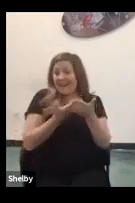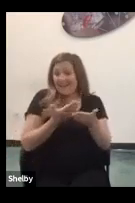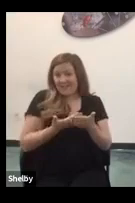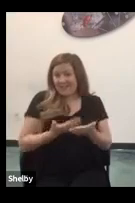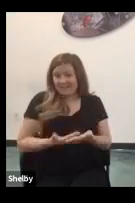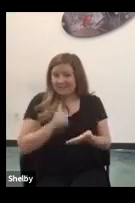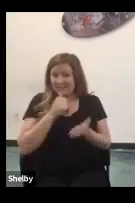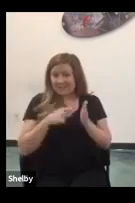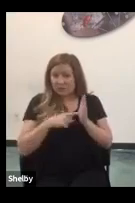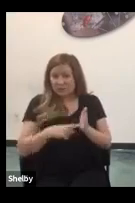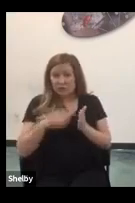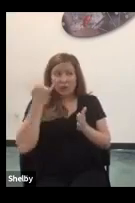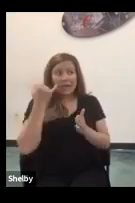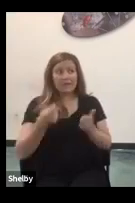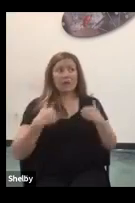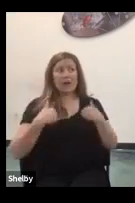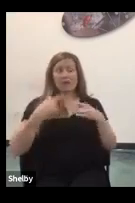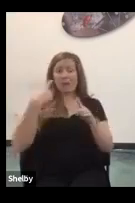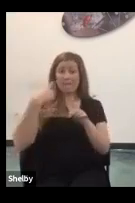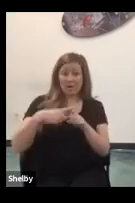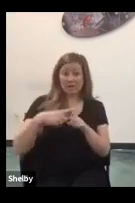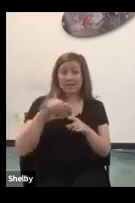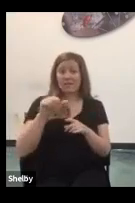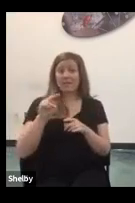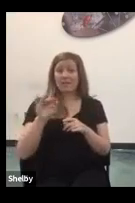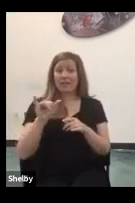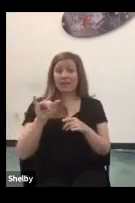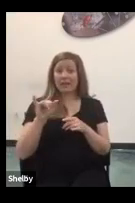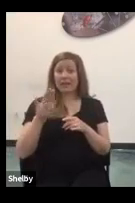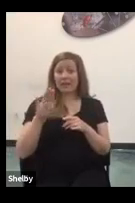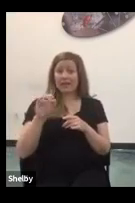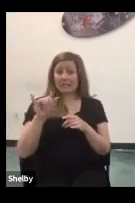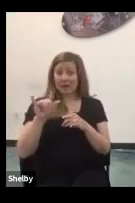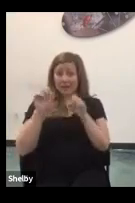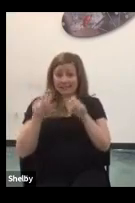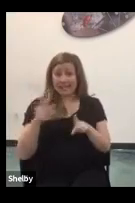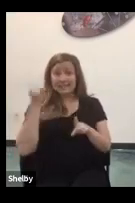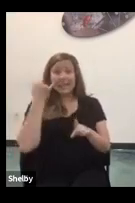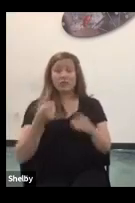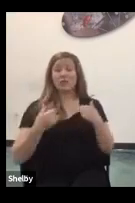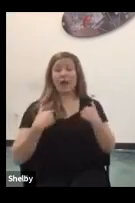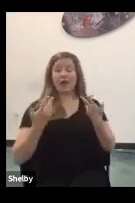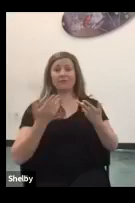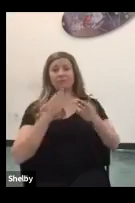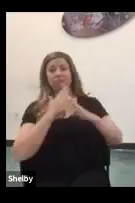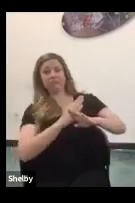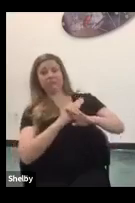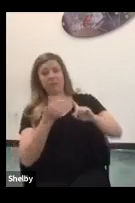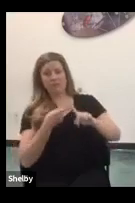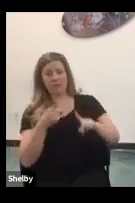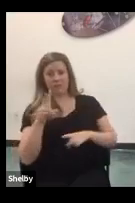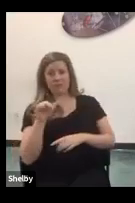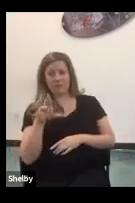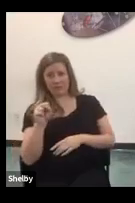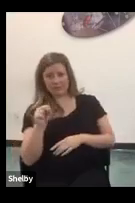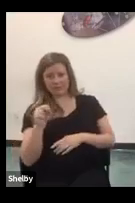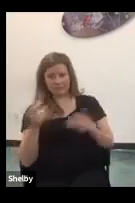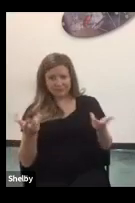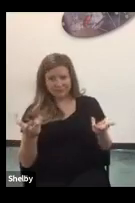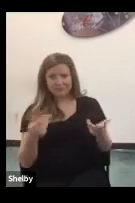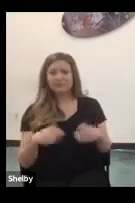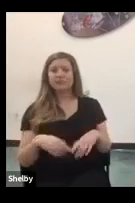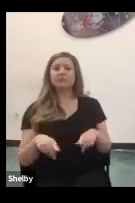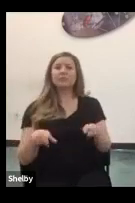if having a positive antibody test confers you any immunity. So it also becomes an issue